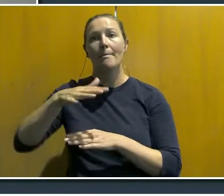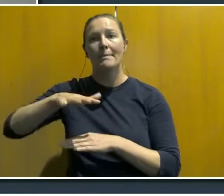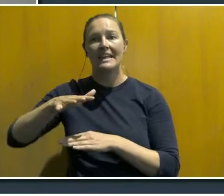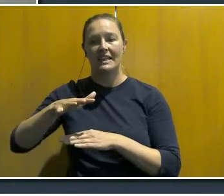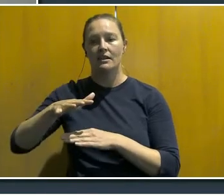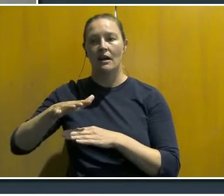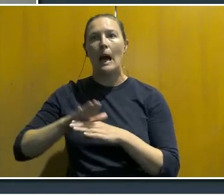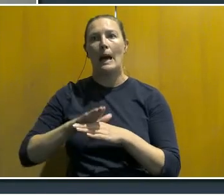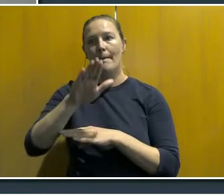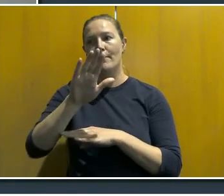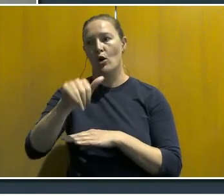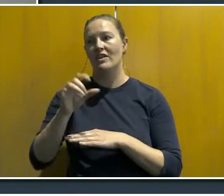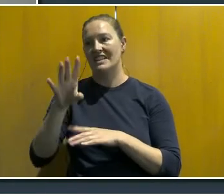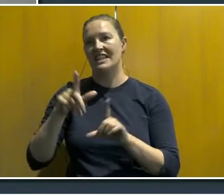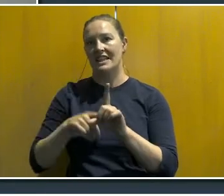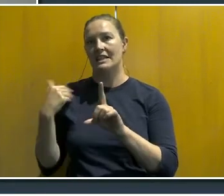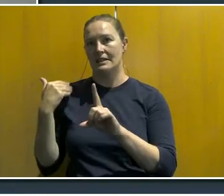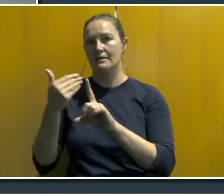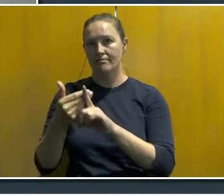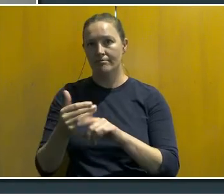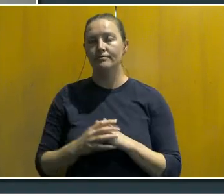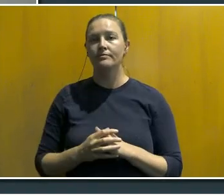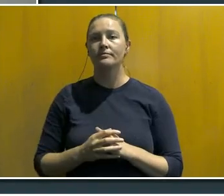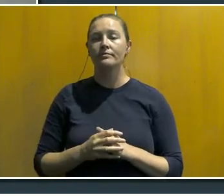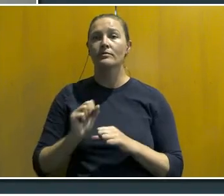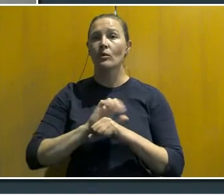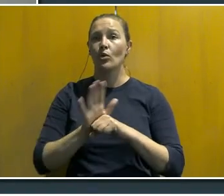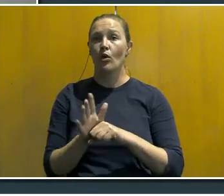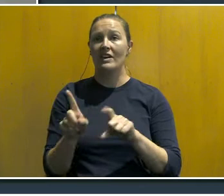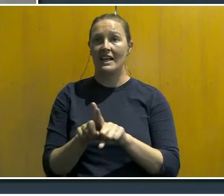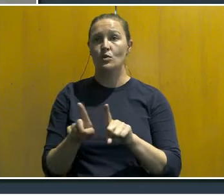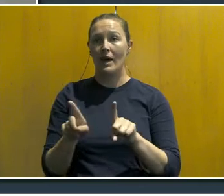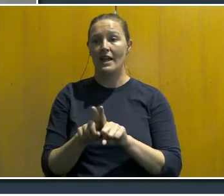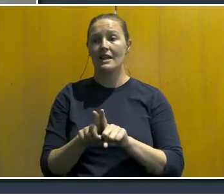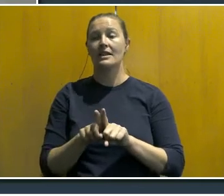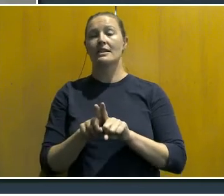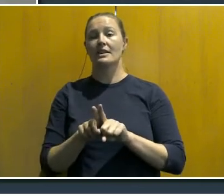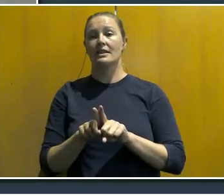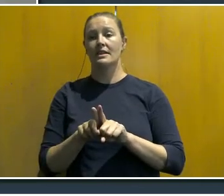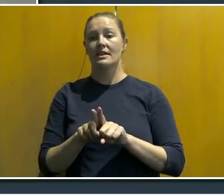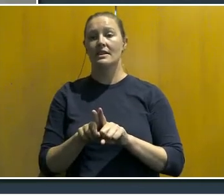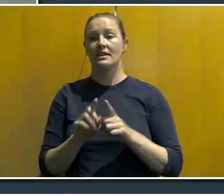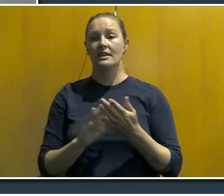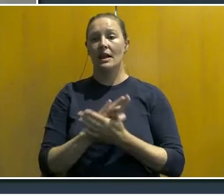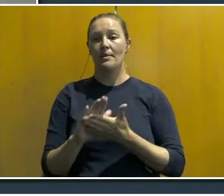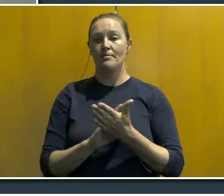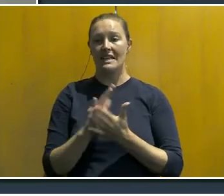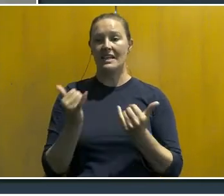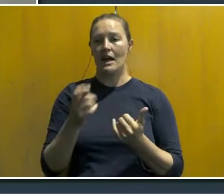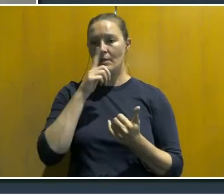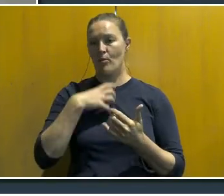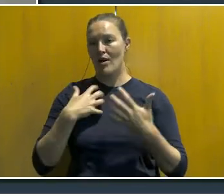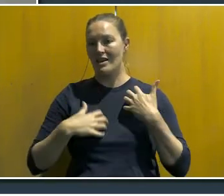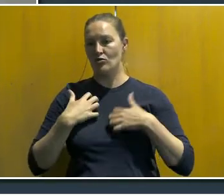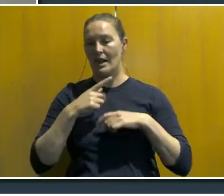increasing substantially over the last 10 years. COVID has also resulted in an increase in interest